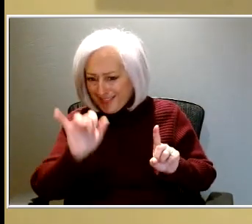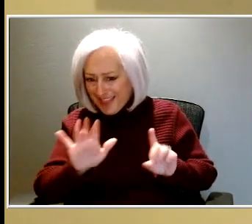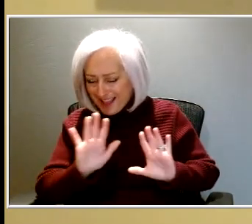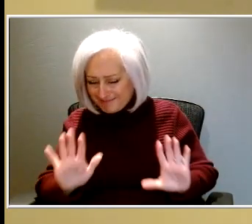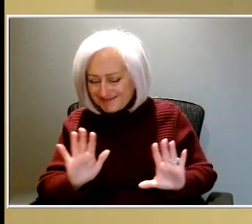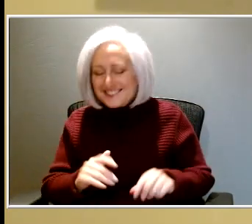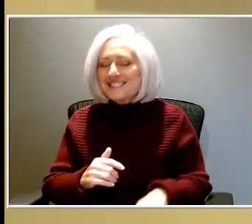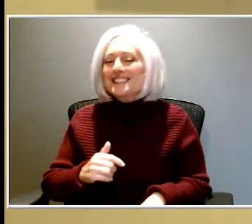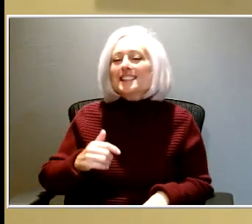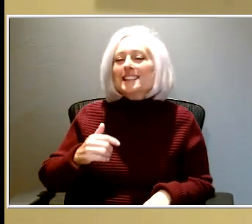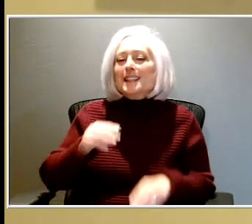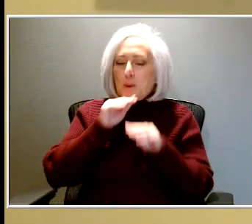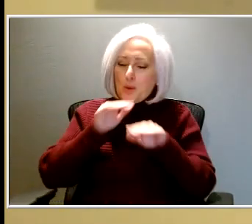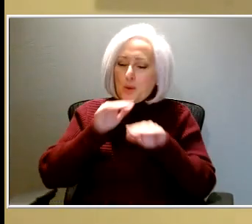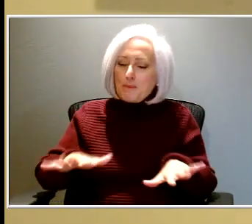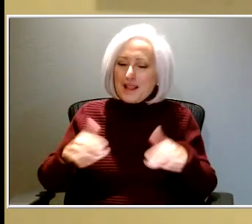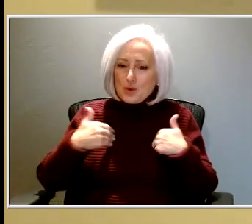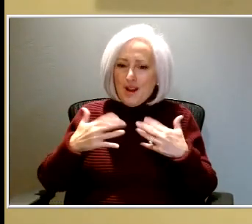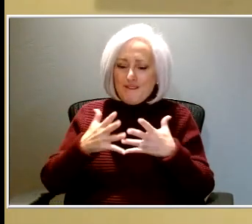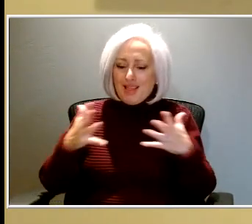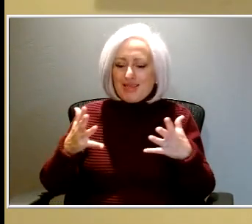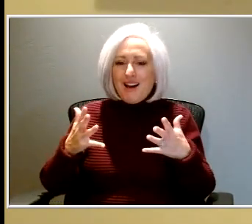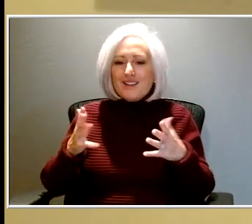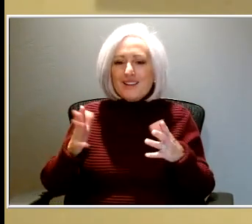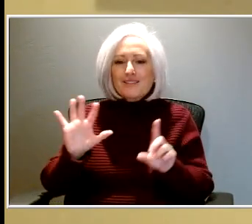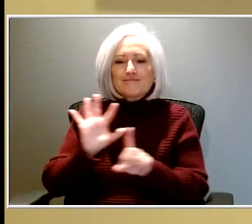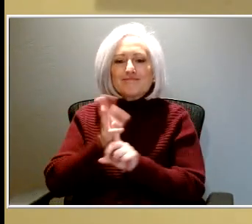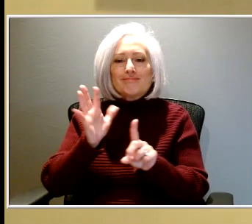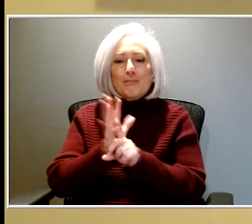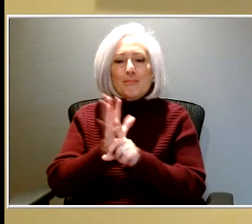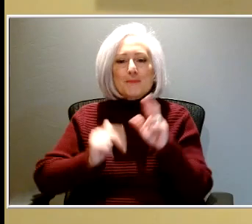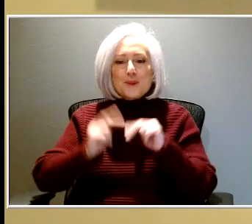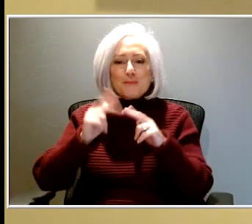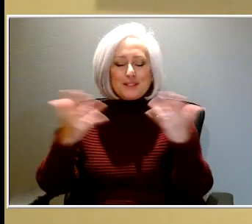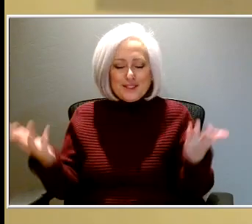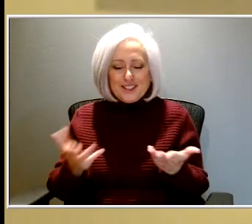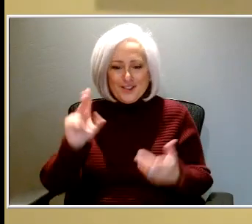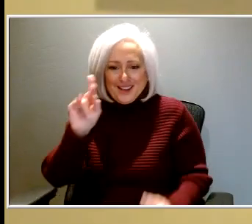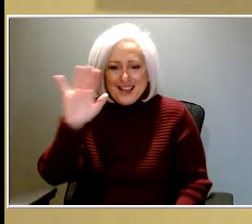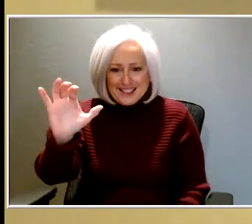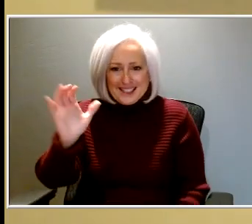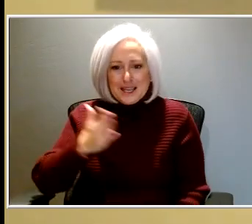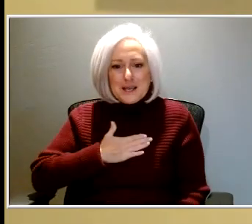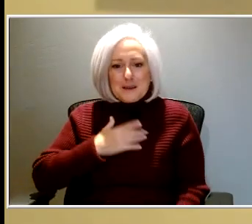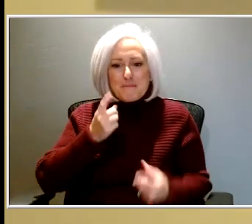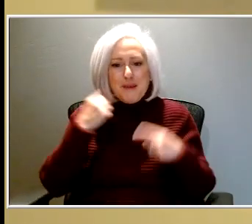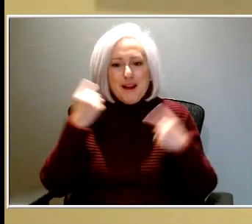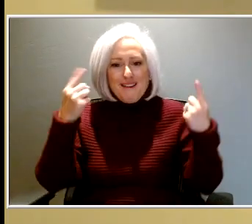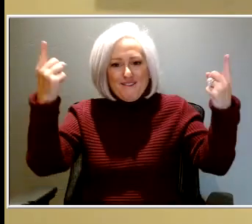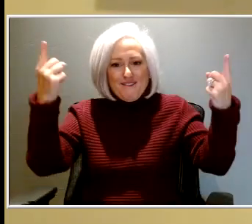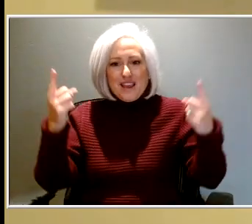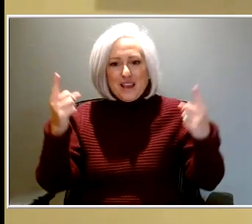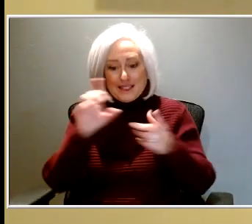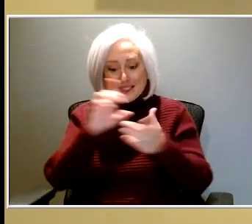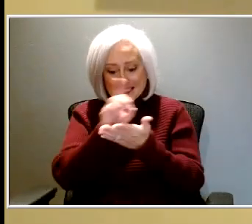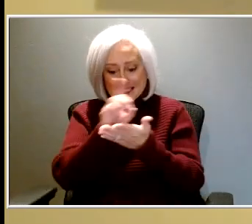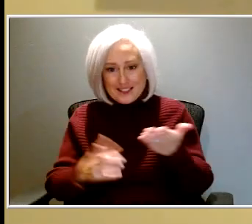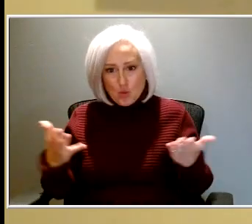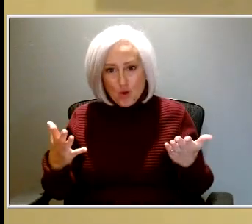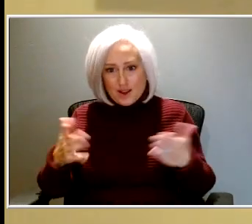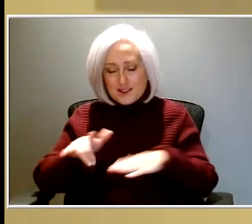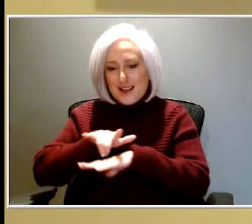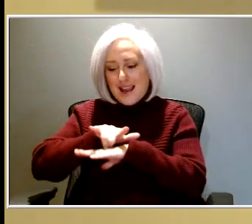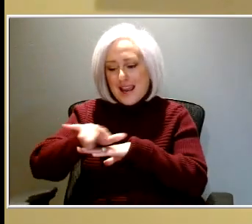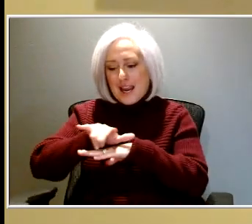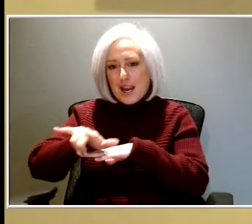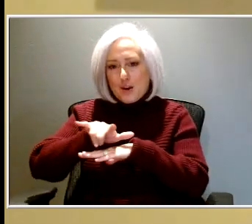blessed to have a lot of highly visible buildings in the community. My first fairly famous design was the airport terminals that are